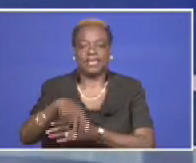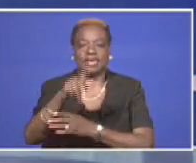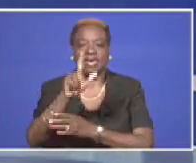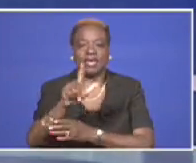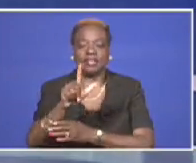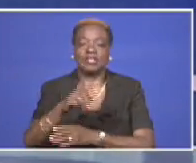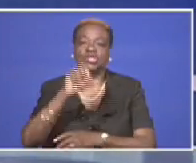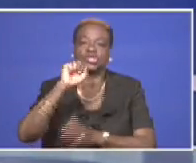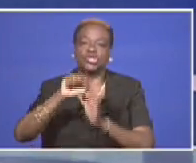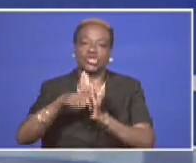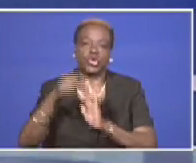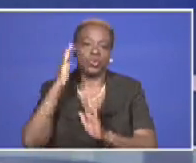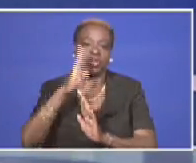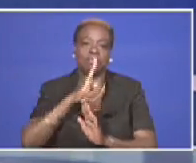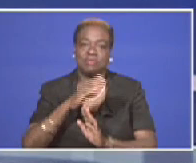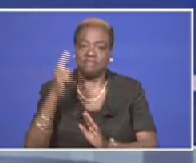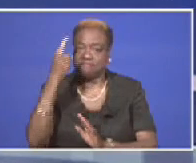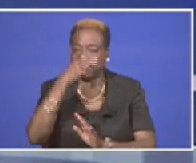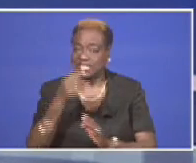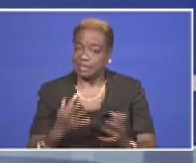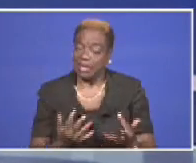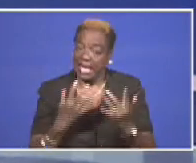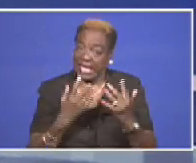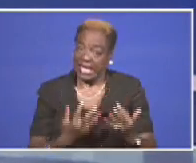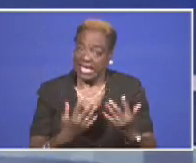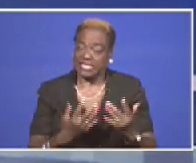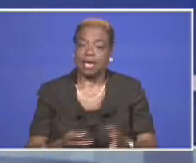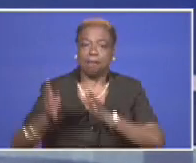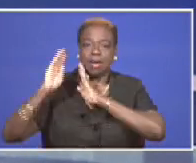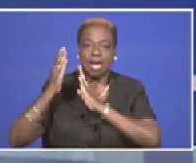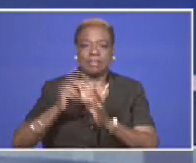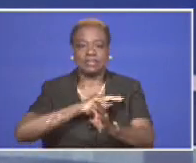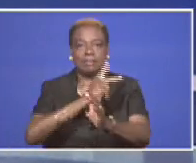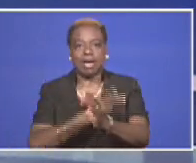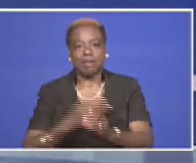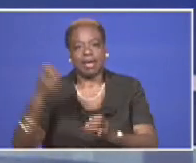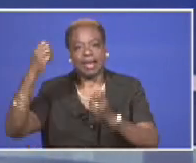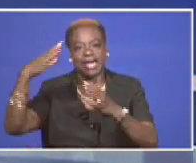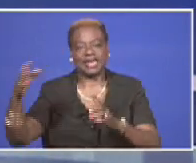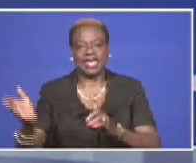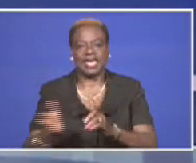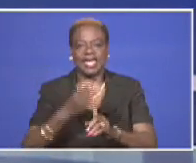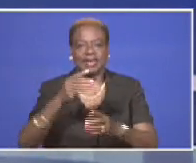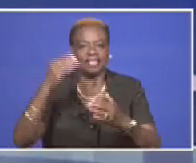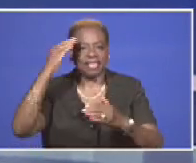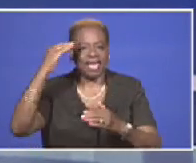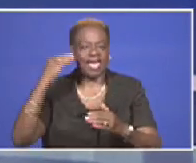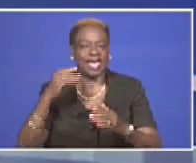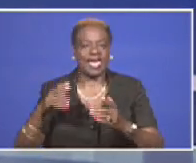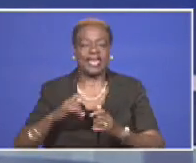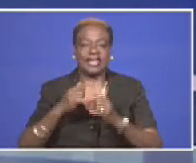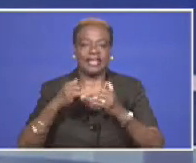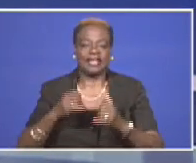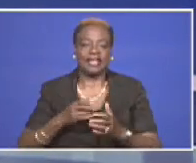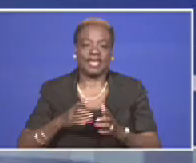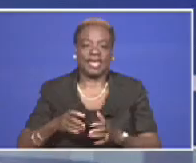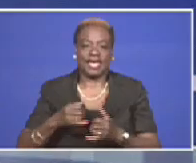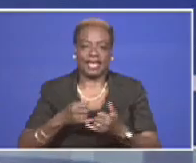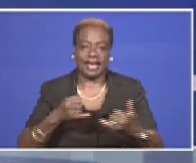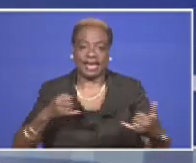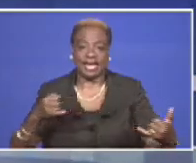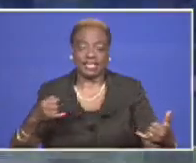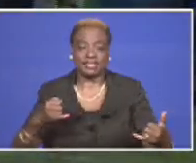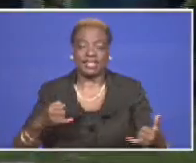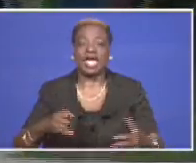be facing some heat. Bahamas Power and Light has hit the headlines in recent weeks due to continued outages experienced by its more